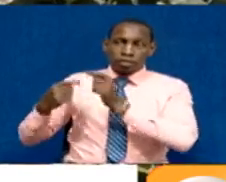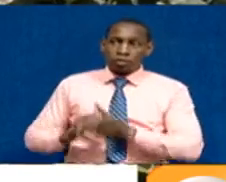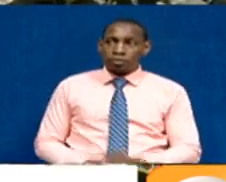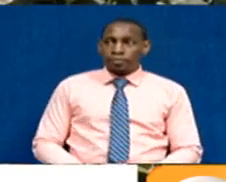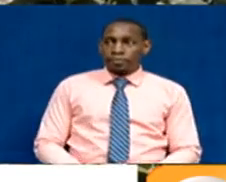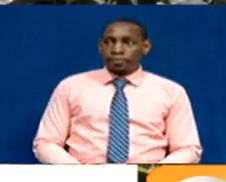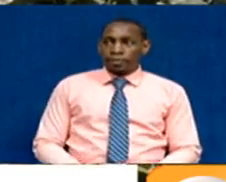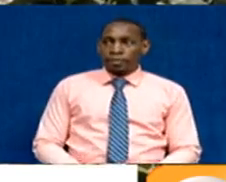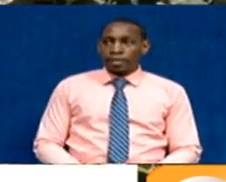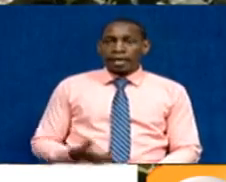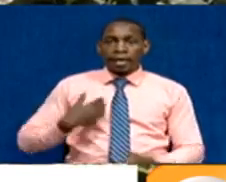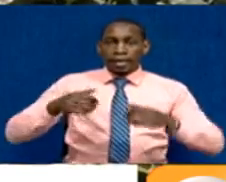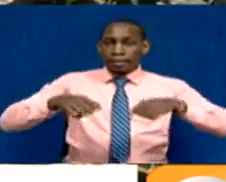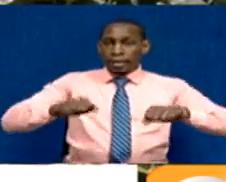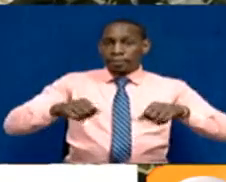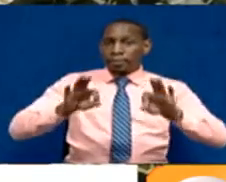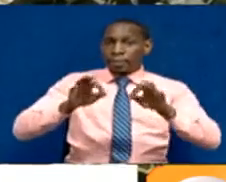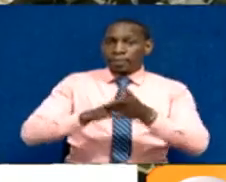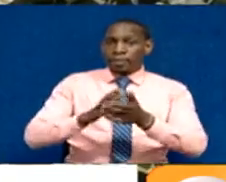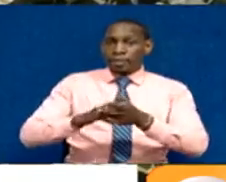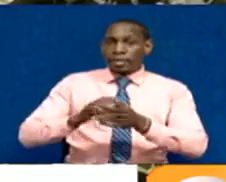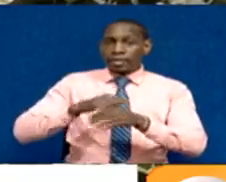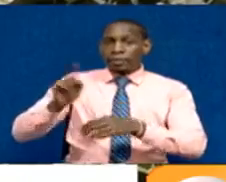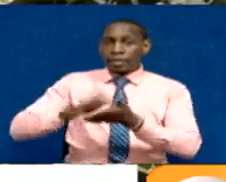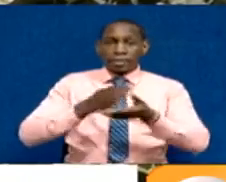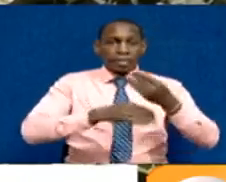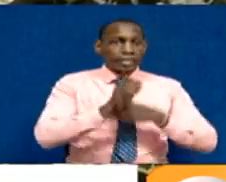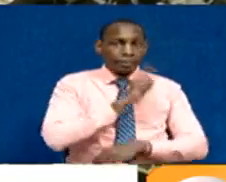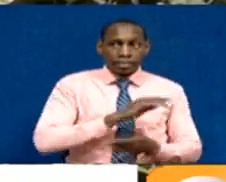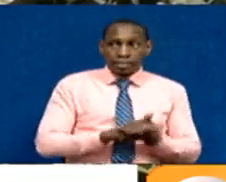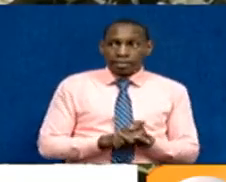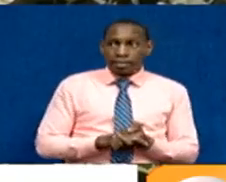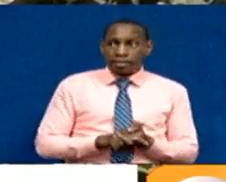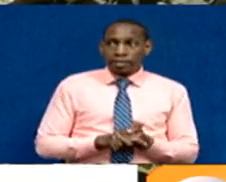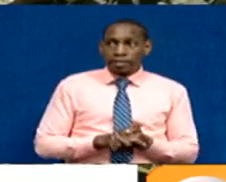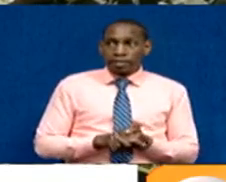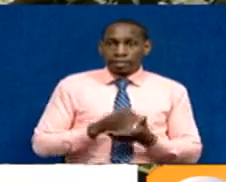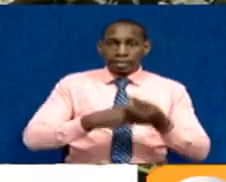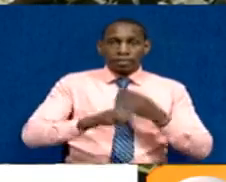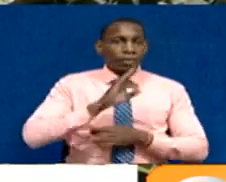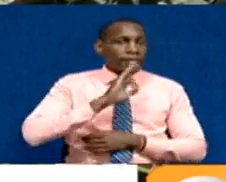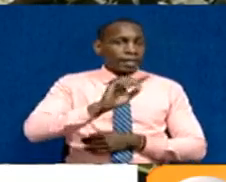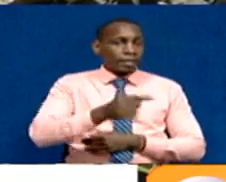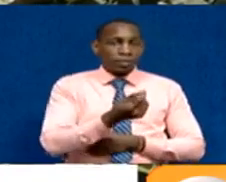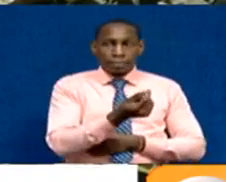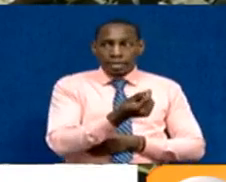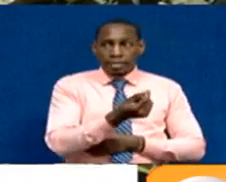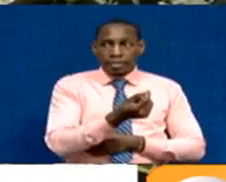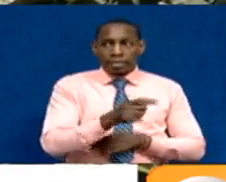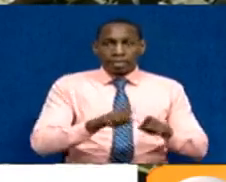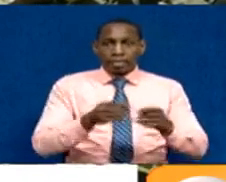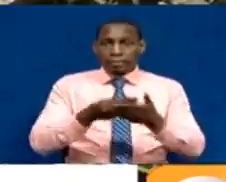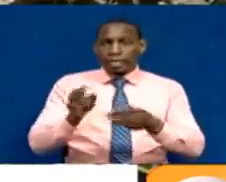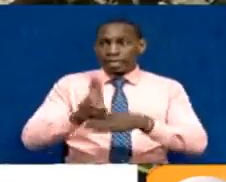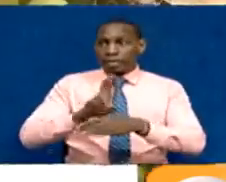a superbike when I was in Nairobi. I sold it. Then I sold it at 300,000. That